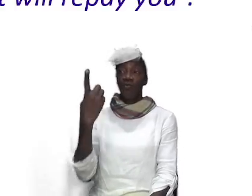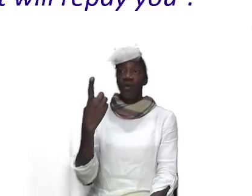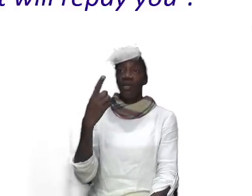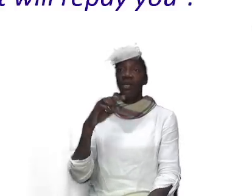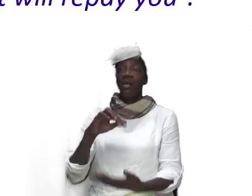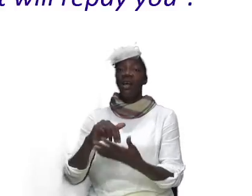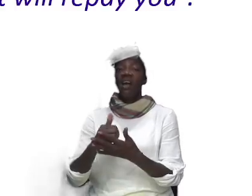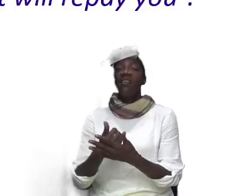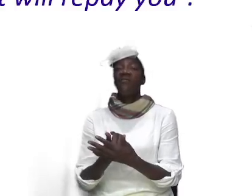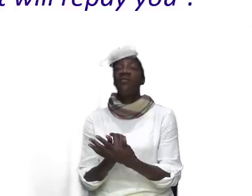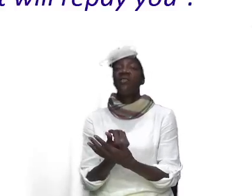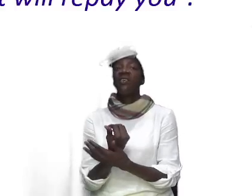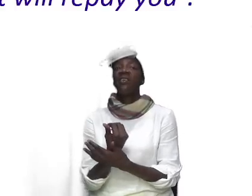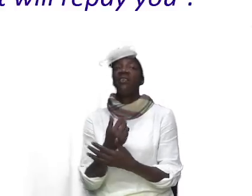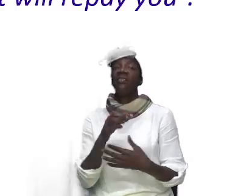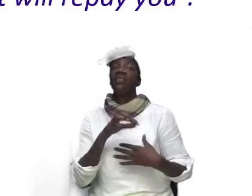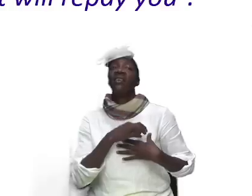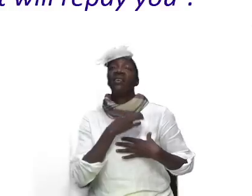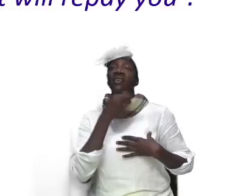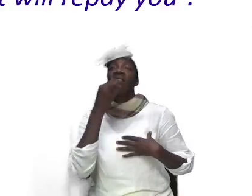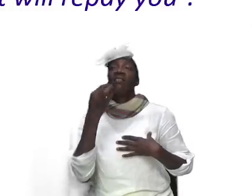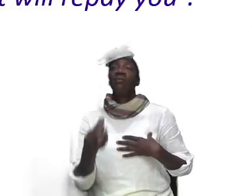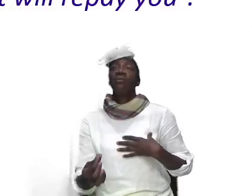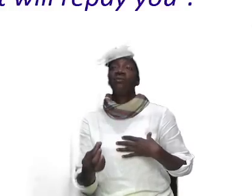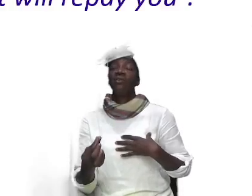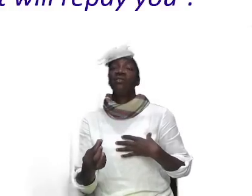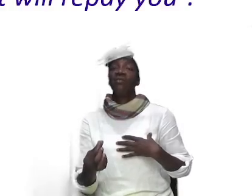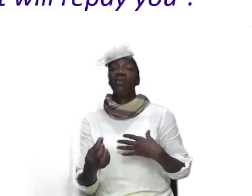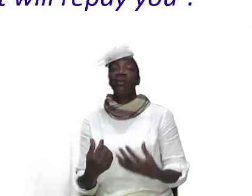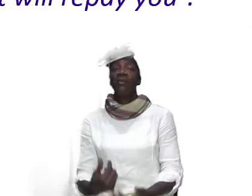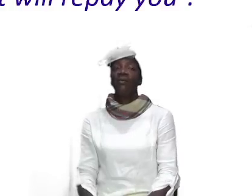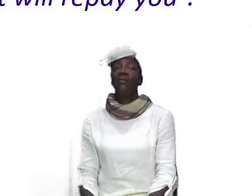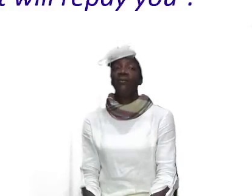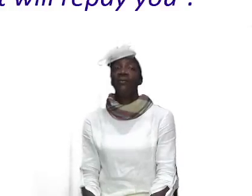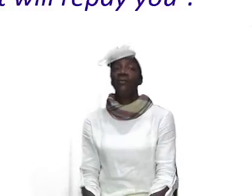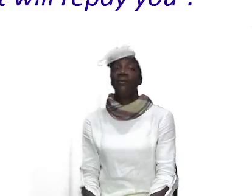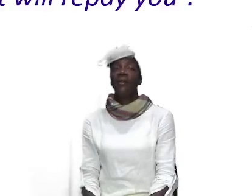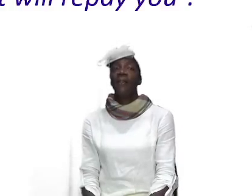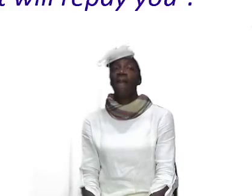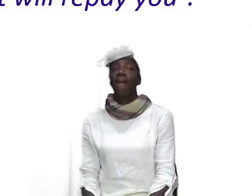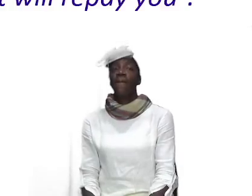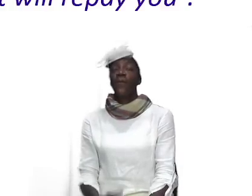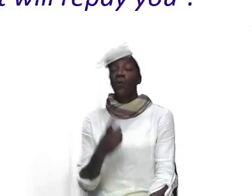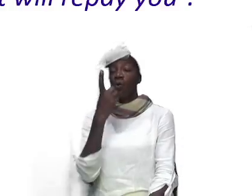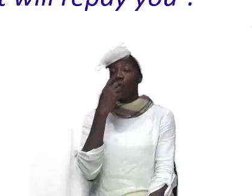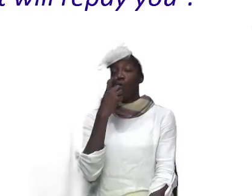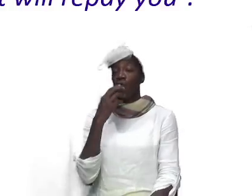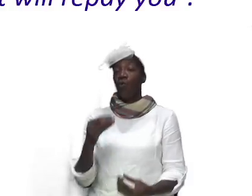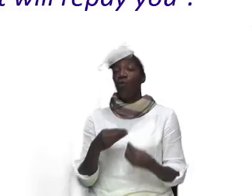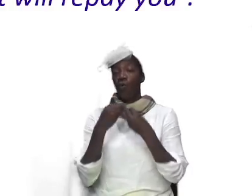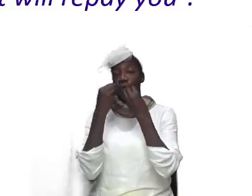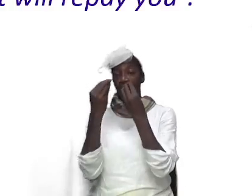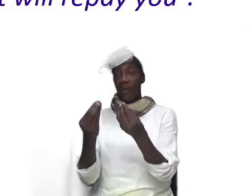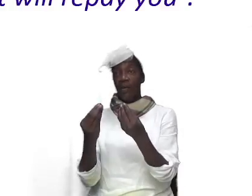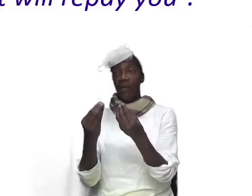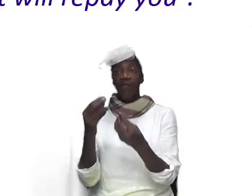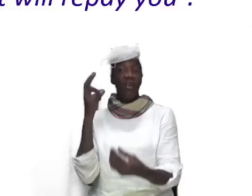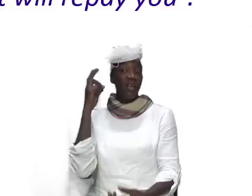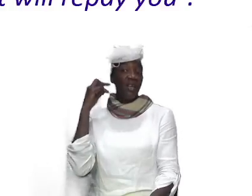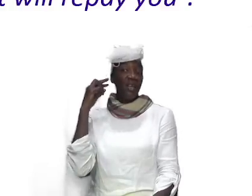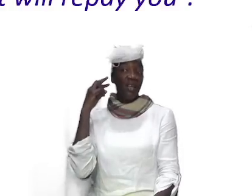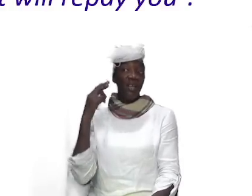these spiritual discipline. So for those that give, hear what is